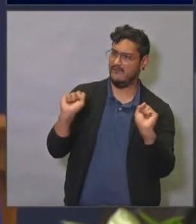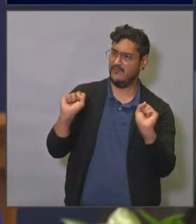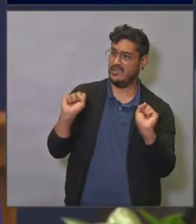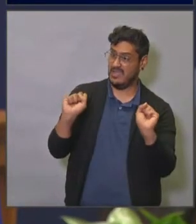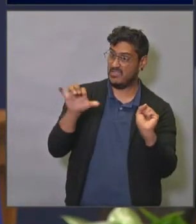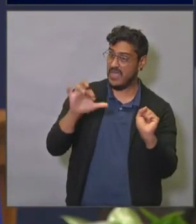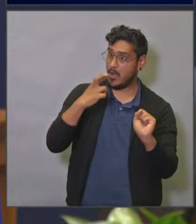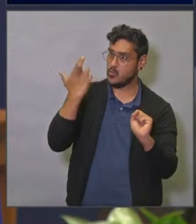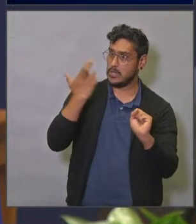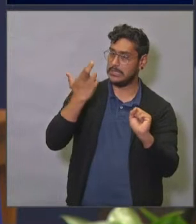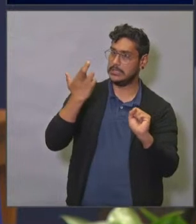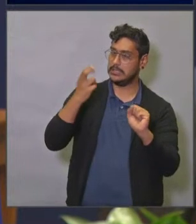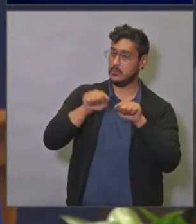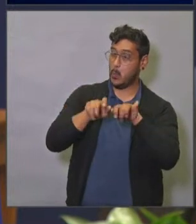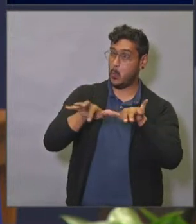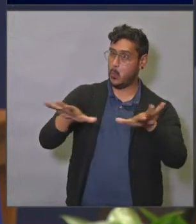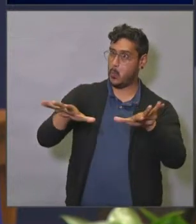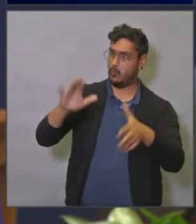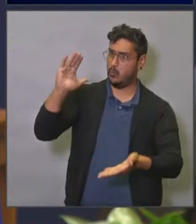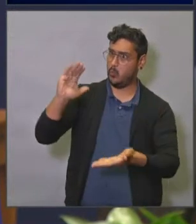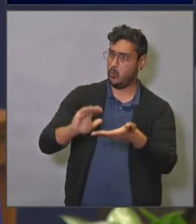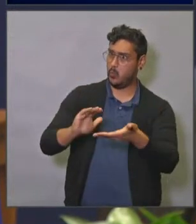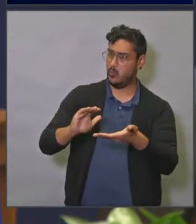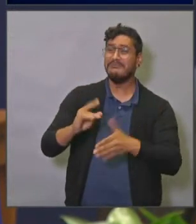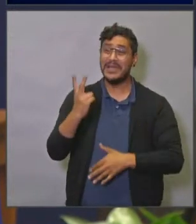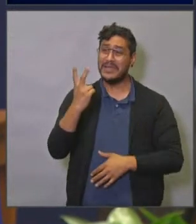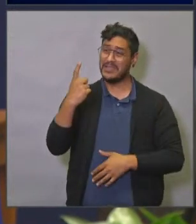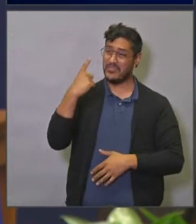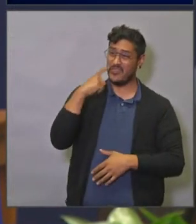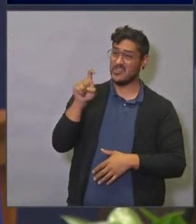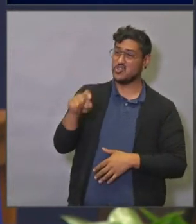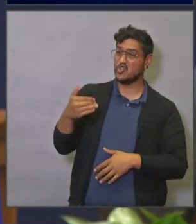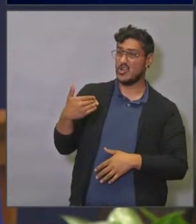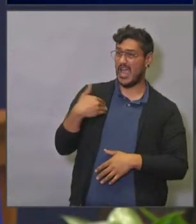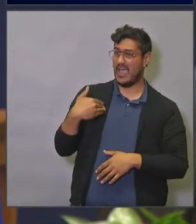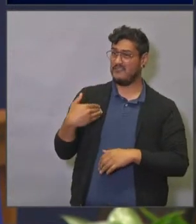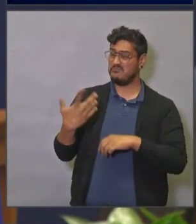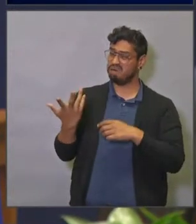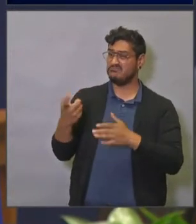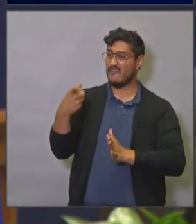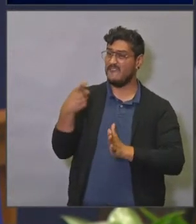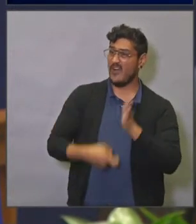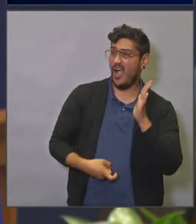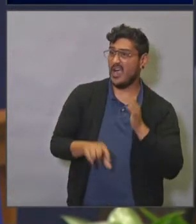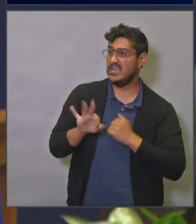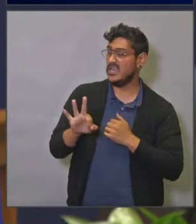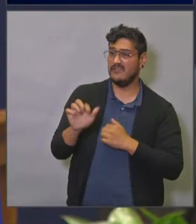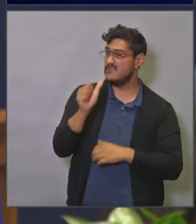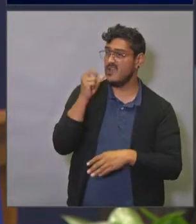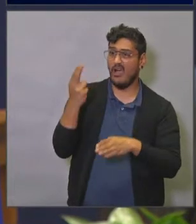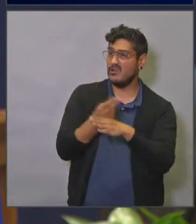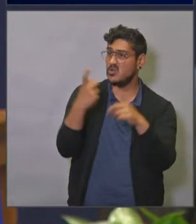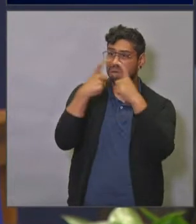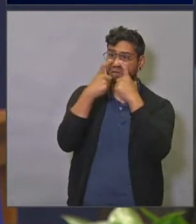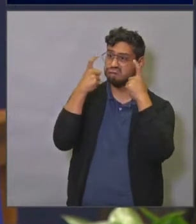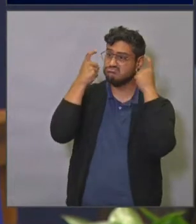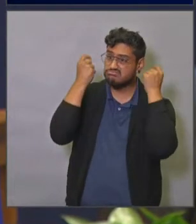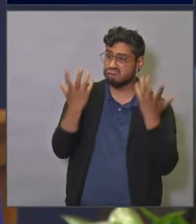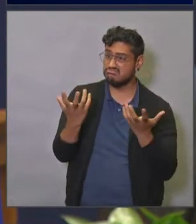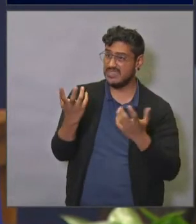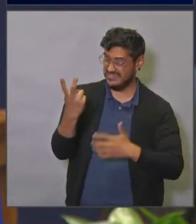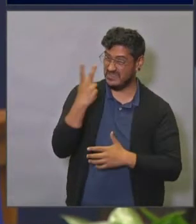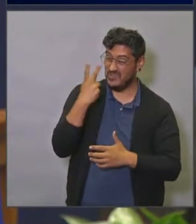fines levied against people who don't wear masks in public in LA County, especially coming up with the holiday weekend? Do you think